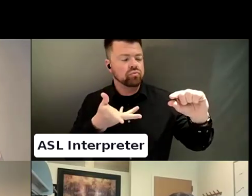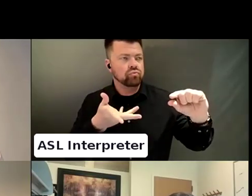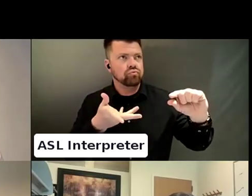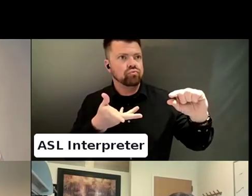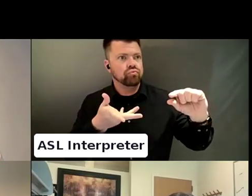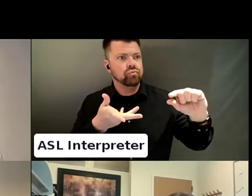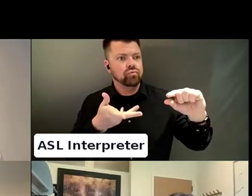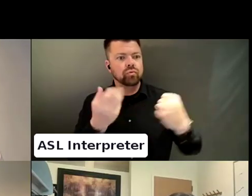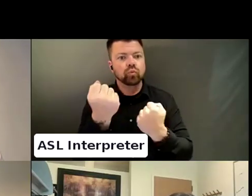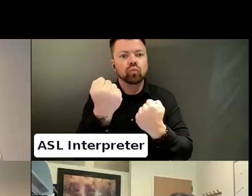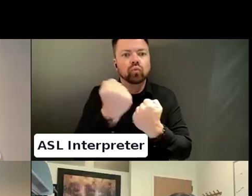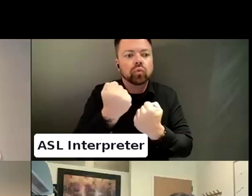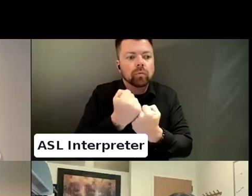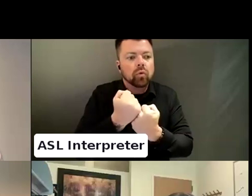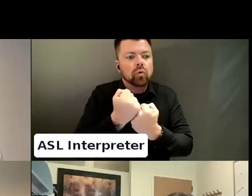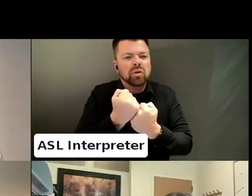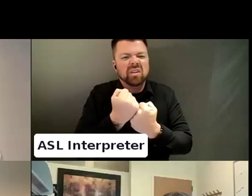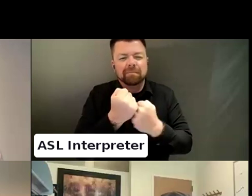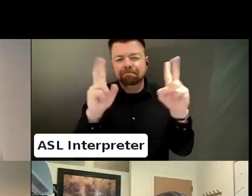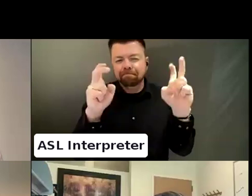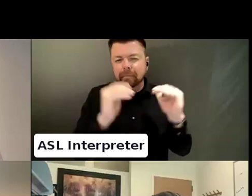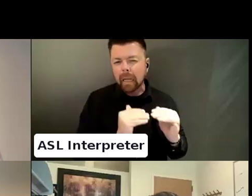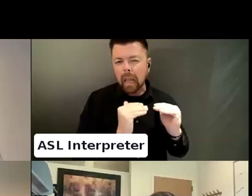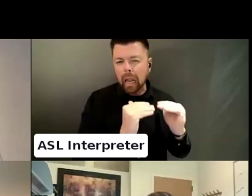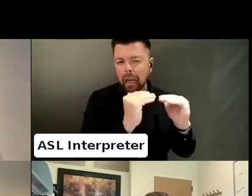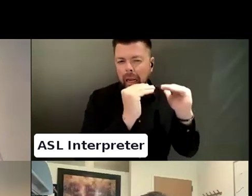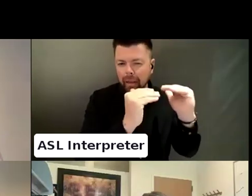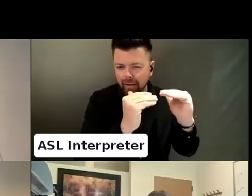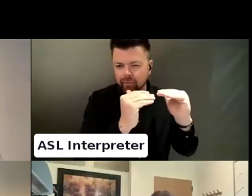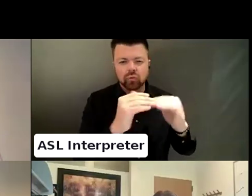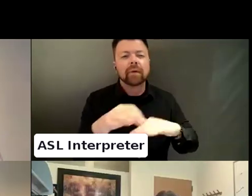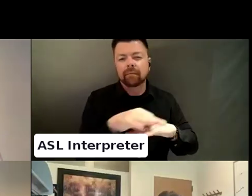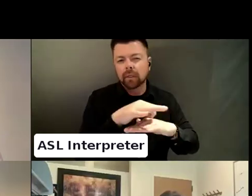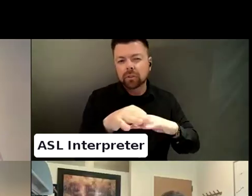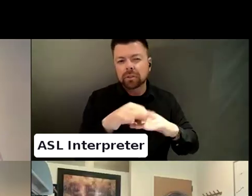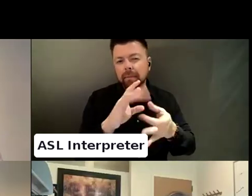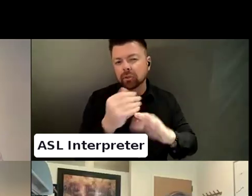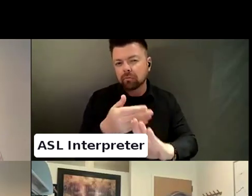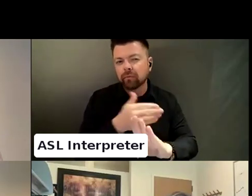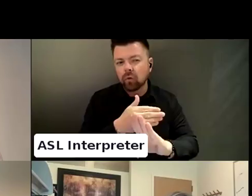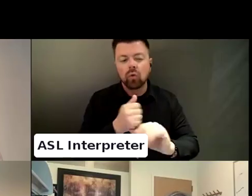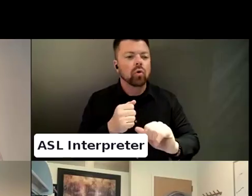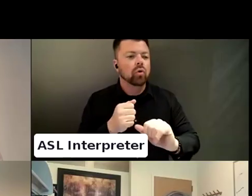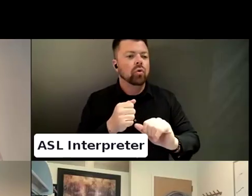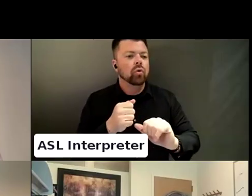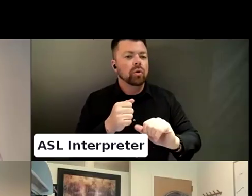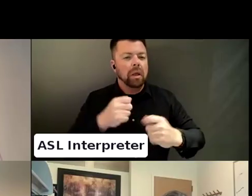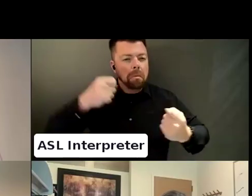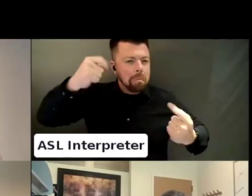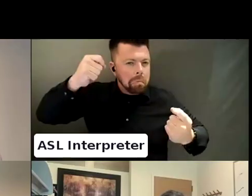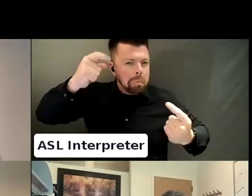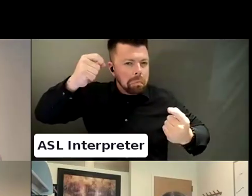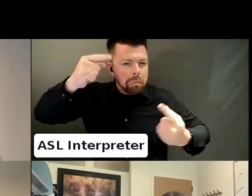you know, like certain levels of function. And like I said earlier, they record higher qualities of signals